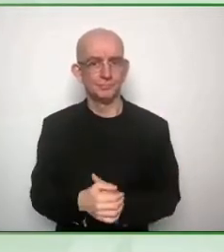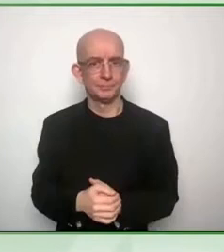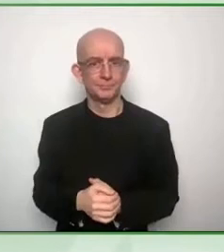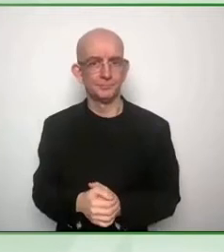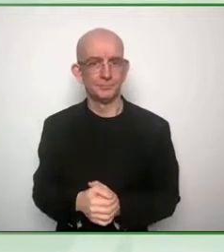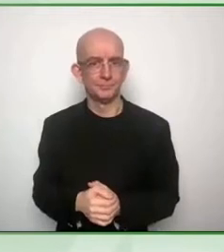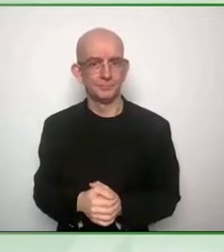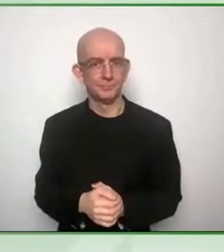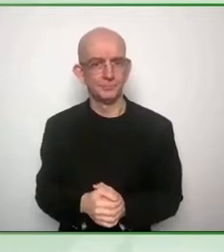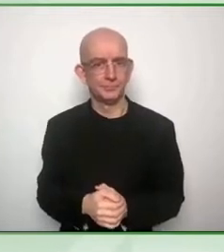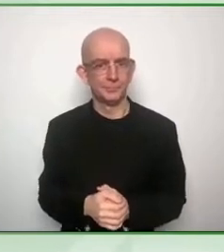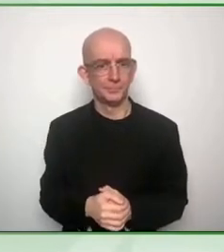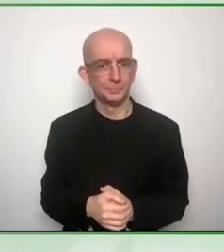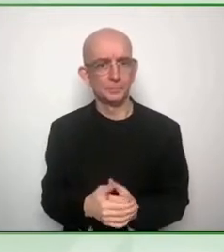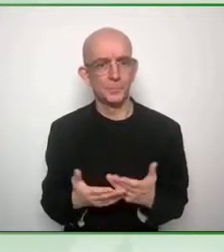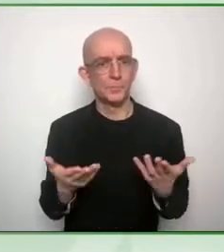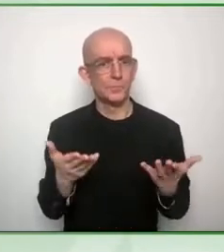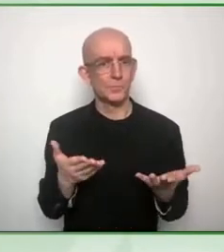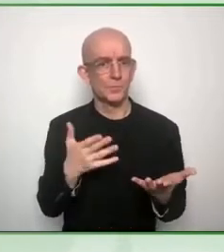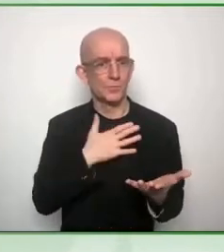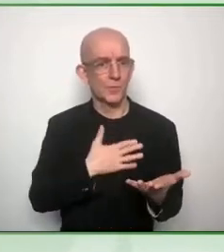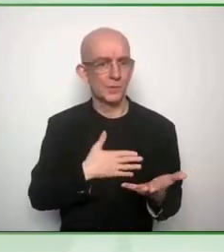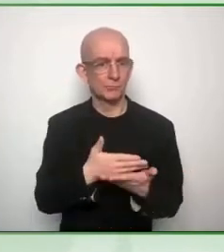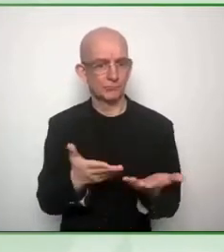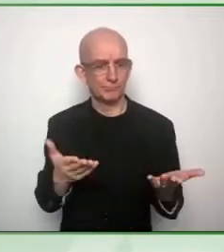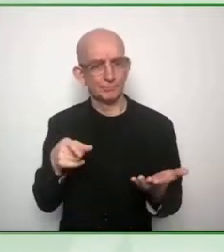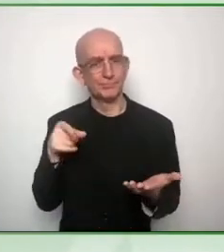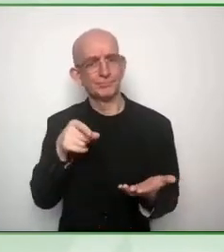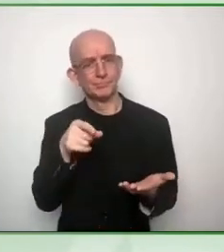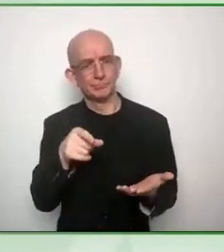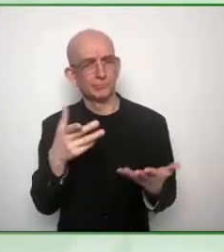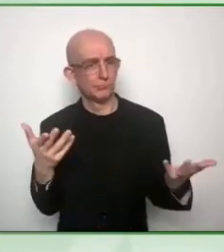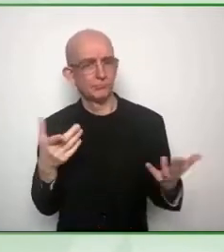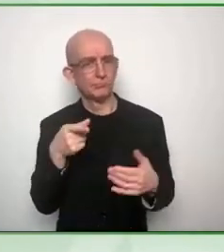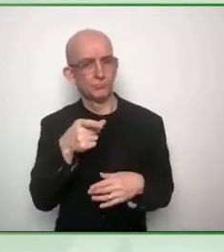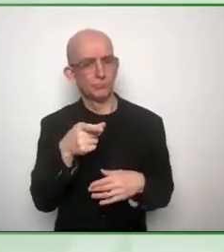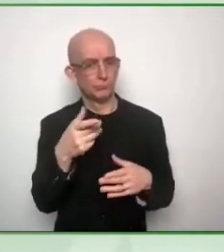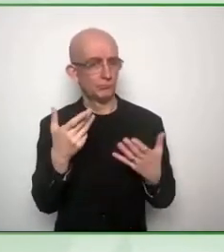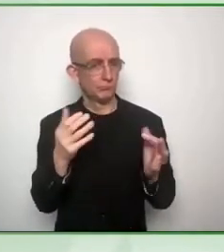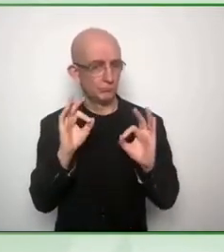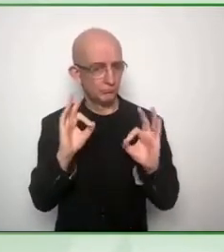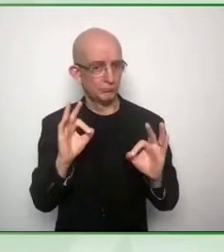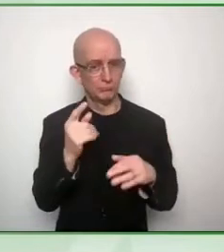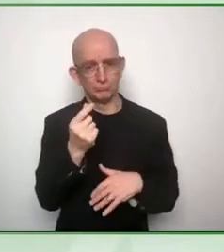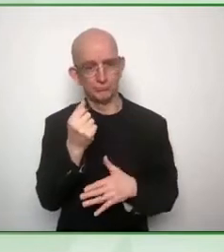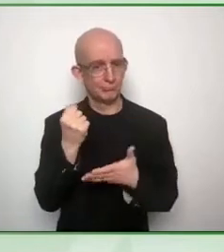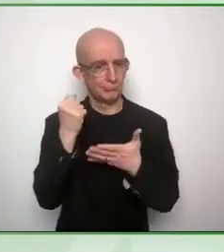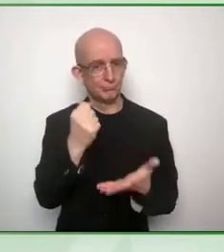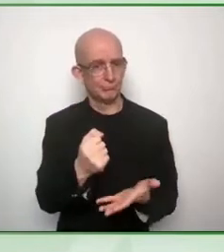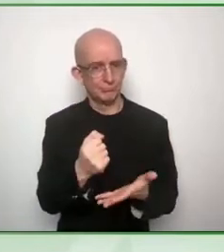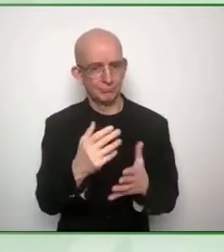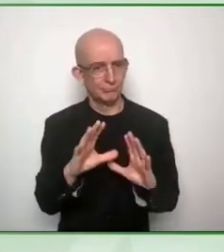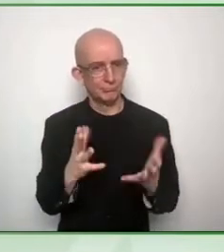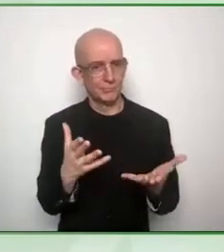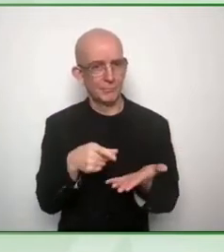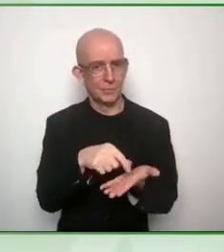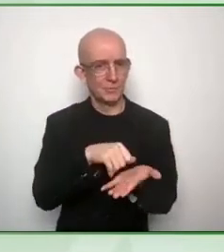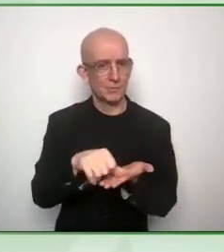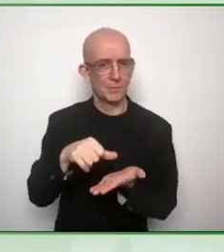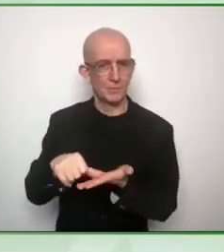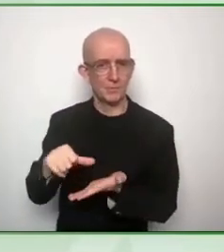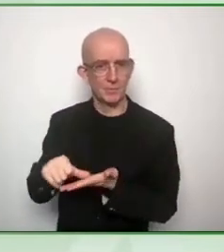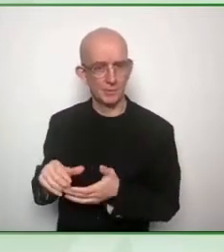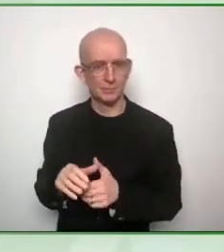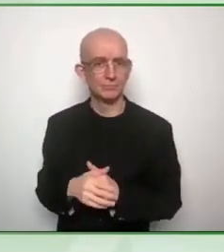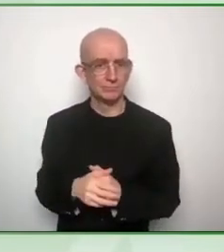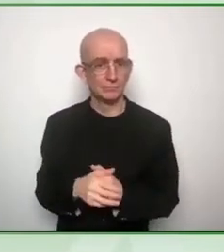So currently very much self-funded and grassroots funded. So I've received some brilliant funding from the Technology Innovation Agency